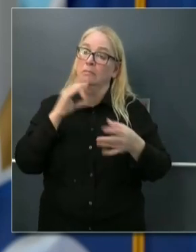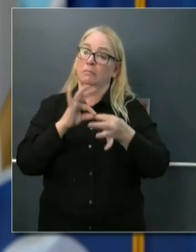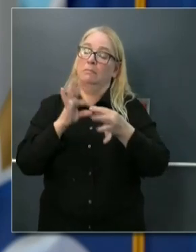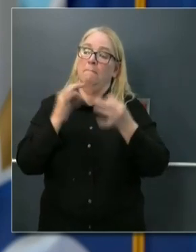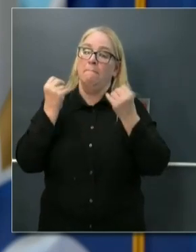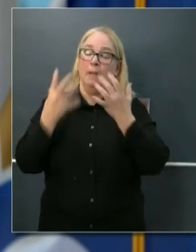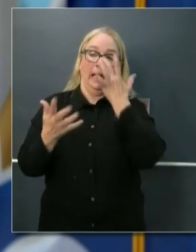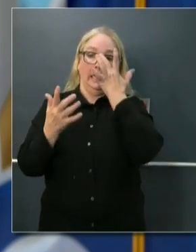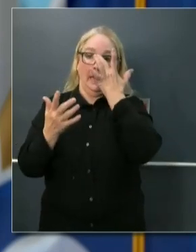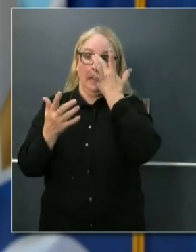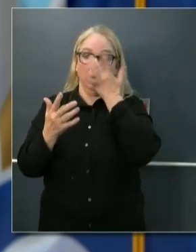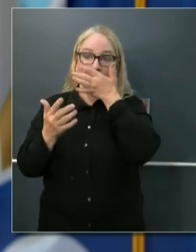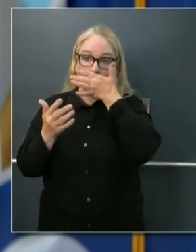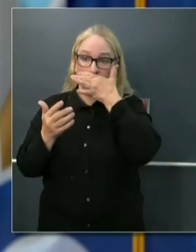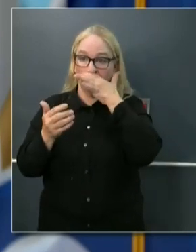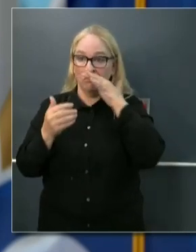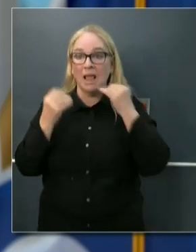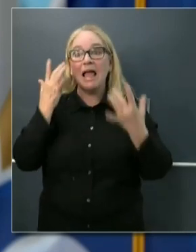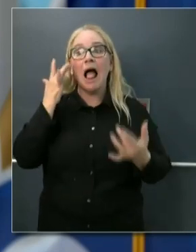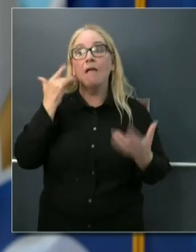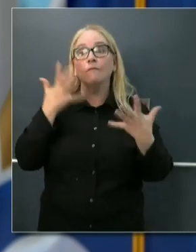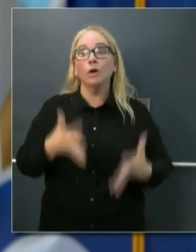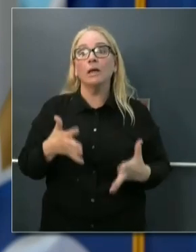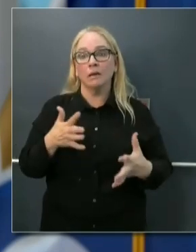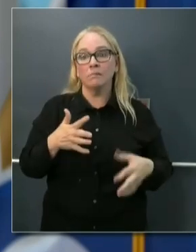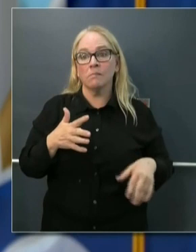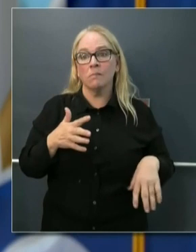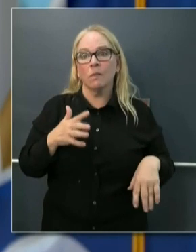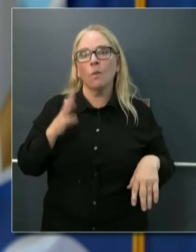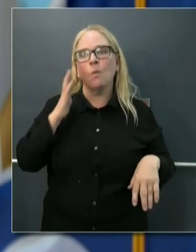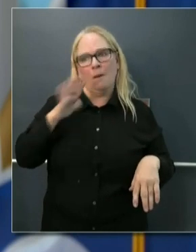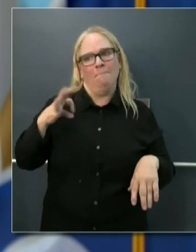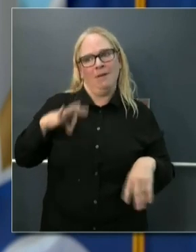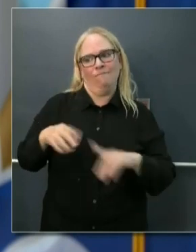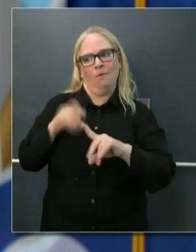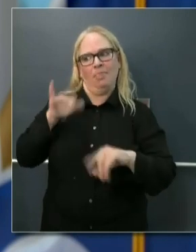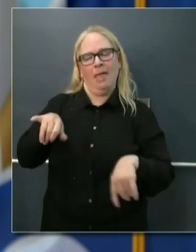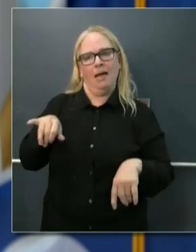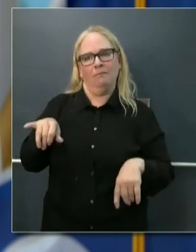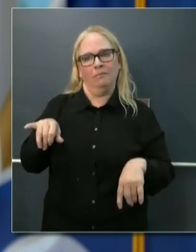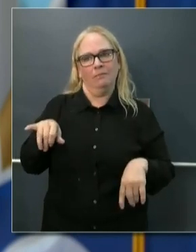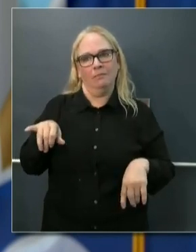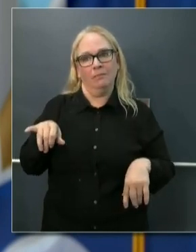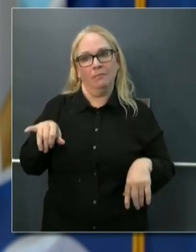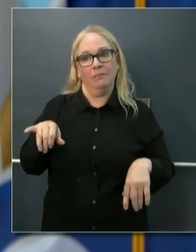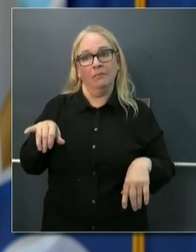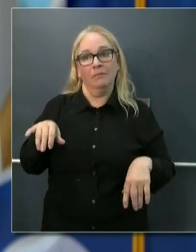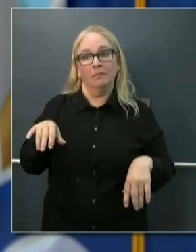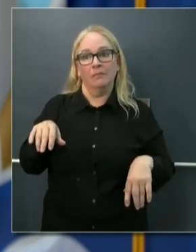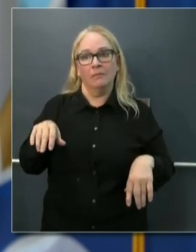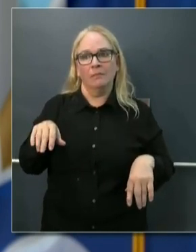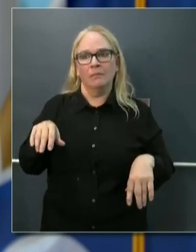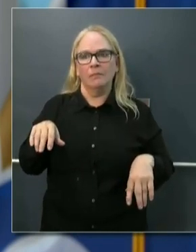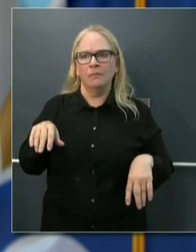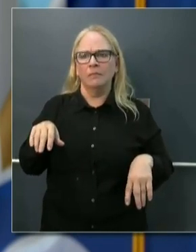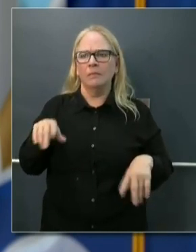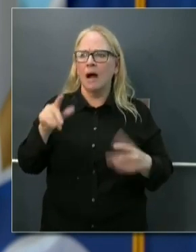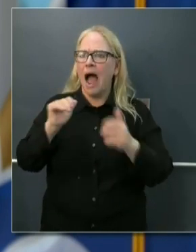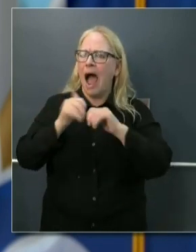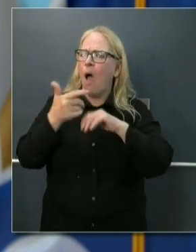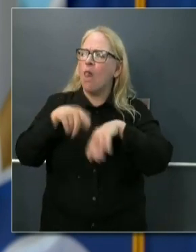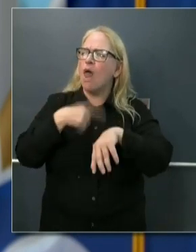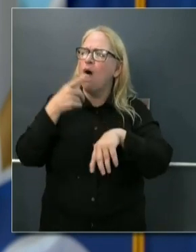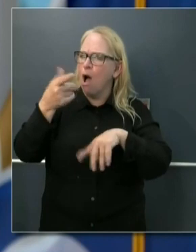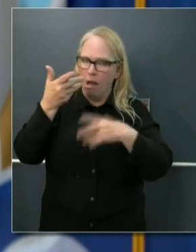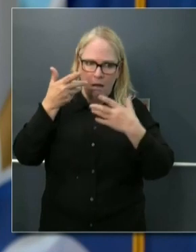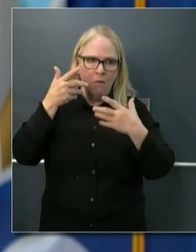day. Is there an estimate for the cost of this? And given that they might stay home longer, how long do you expect to have to provide these meals, until